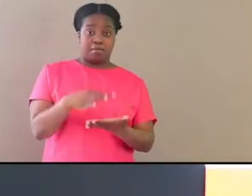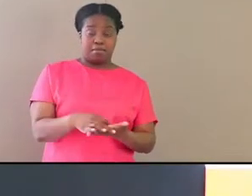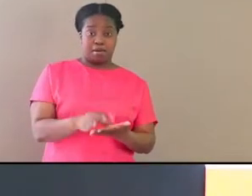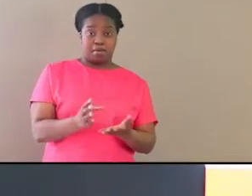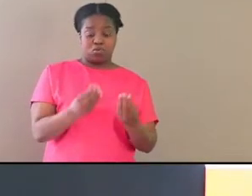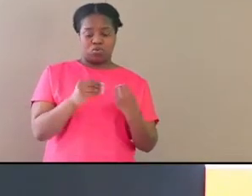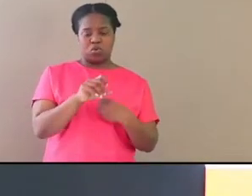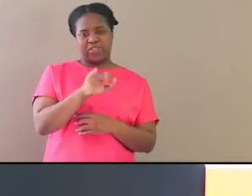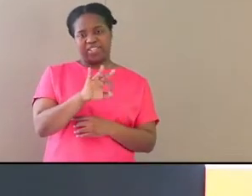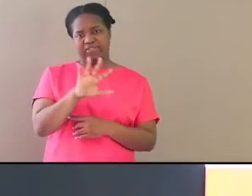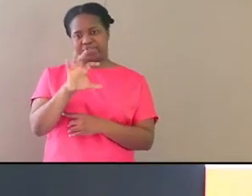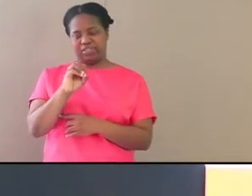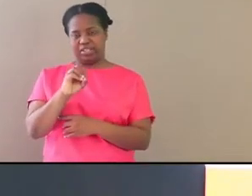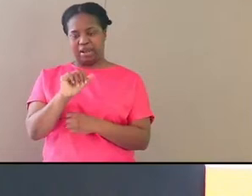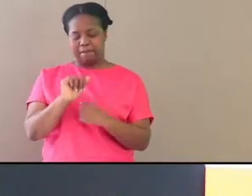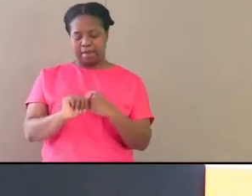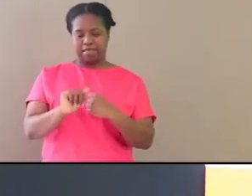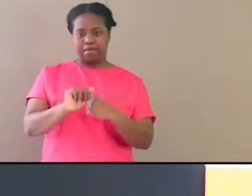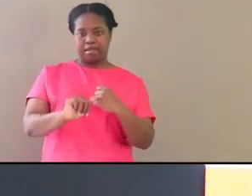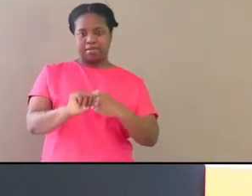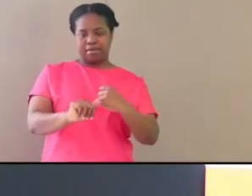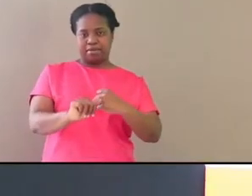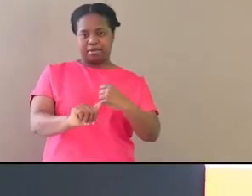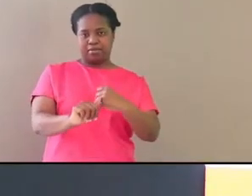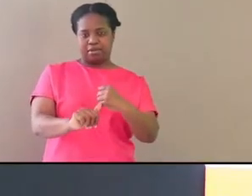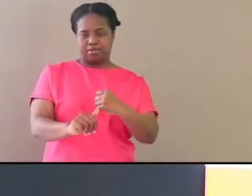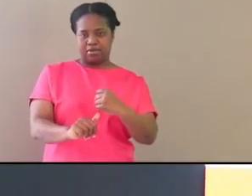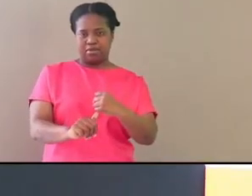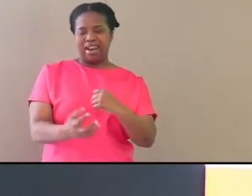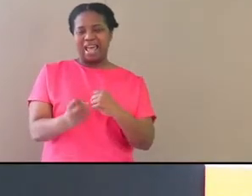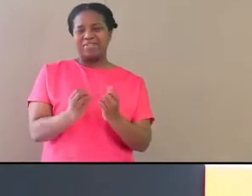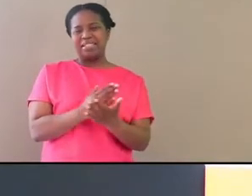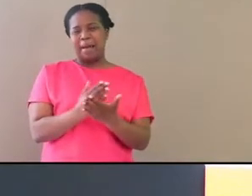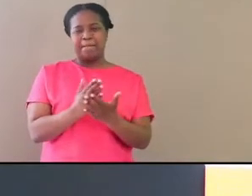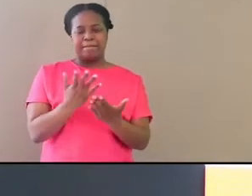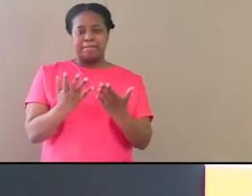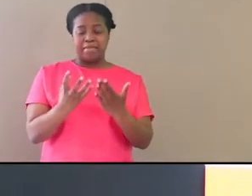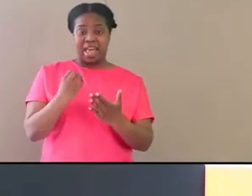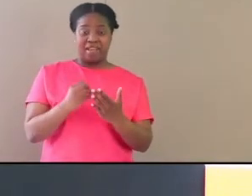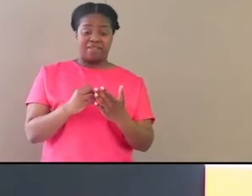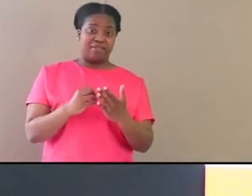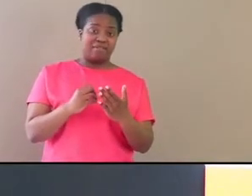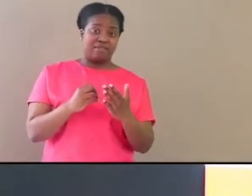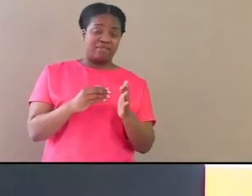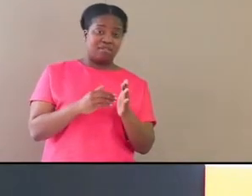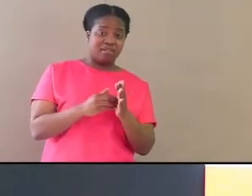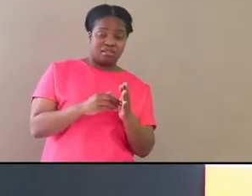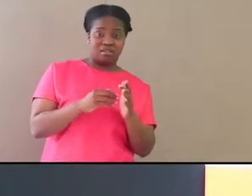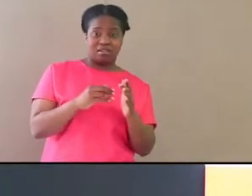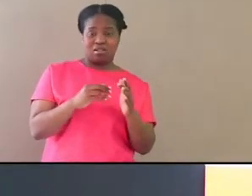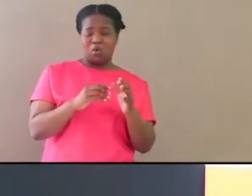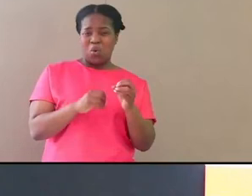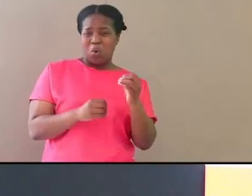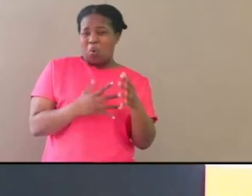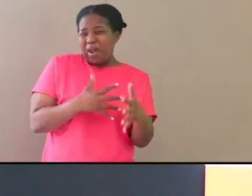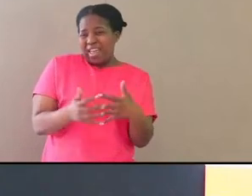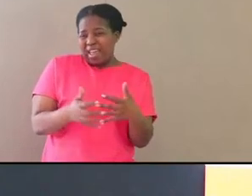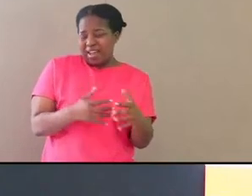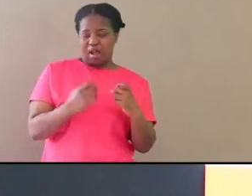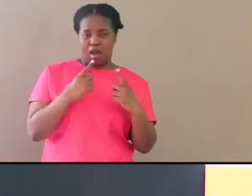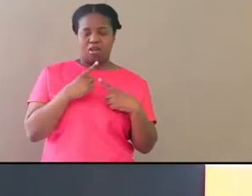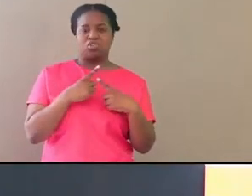350 that actually have some kind of diploma or qualification, which really is a travesty of justice.